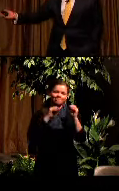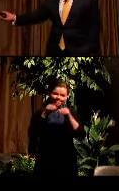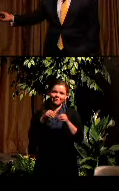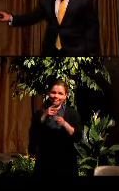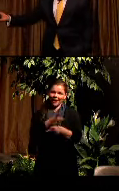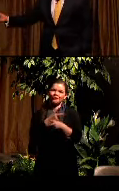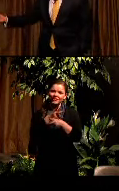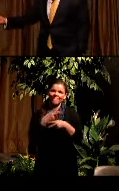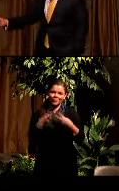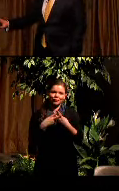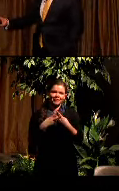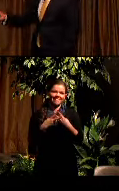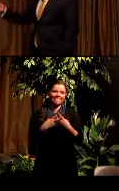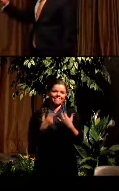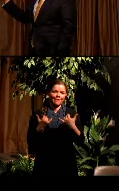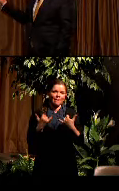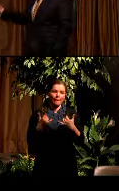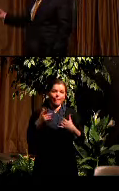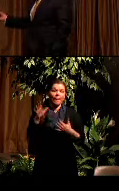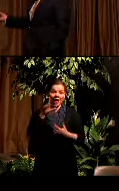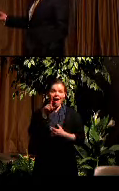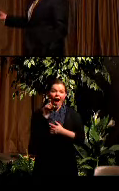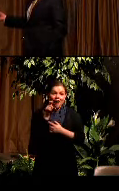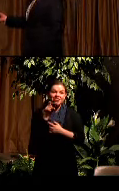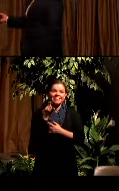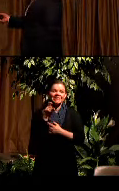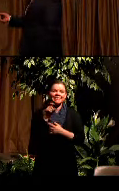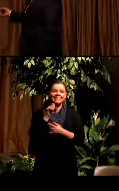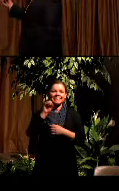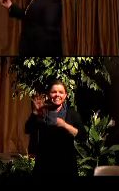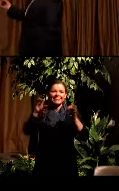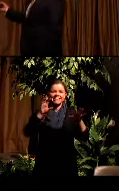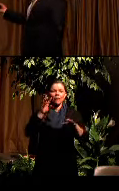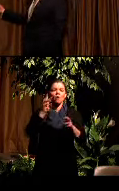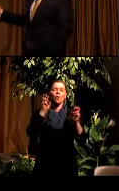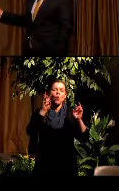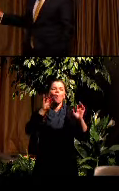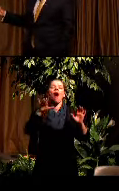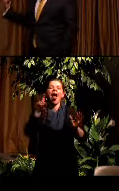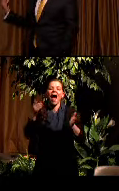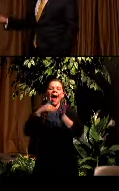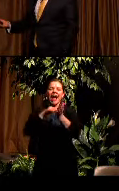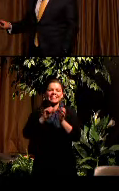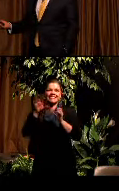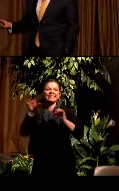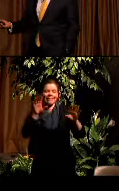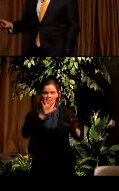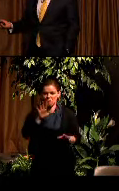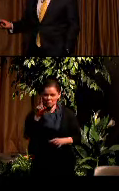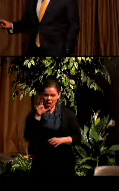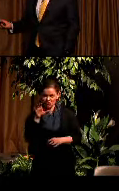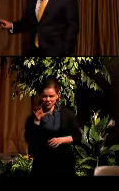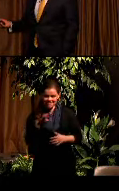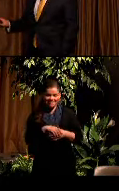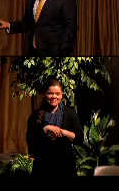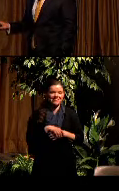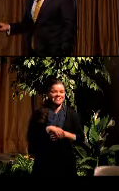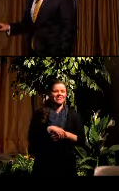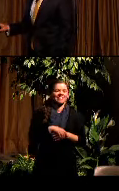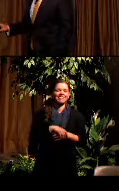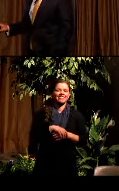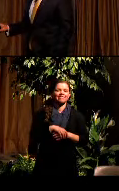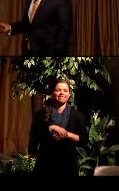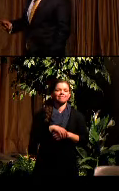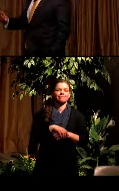put back into the wild. So this is another success story. These species were thought to sort of reach their demise because of